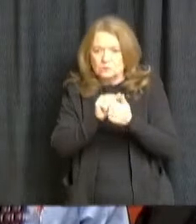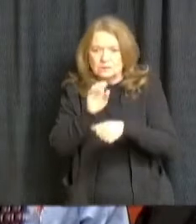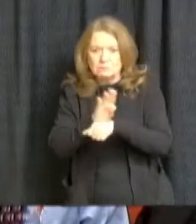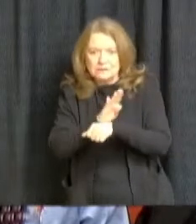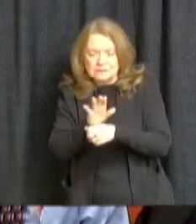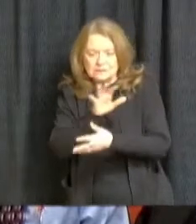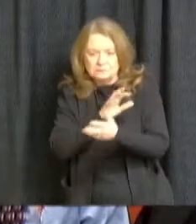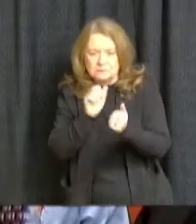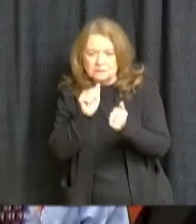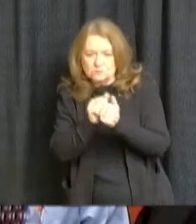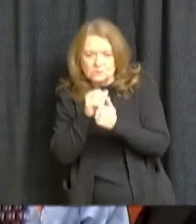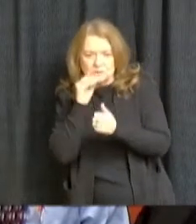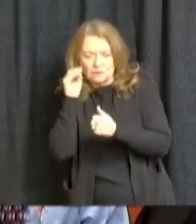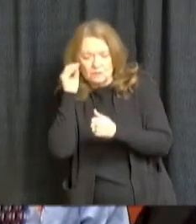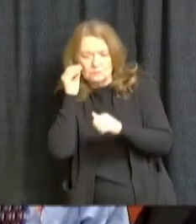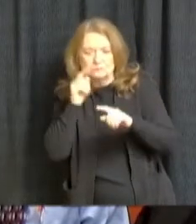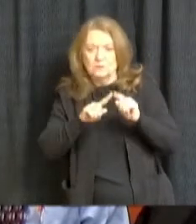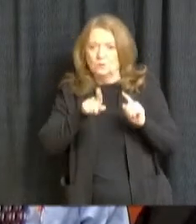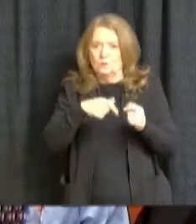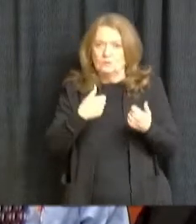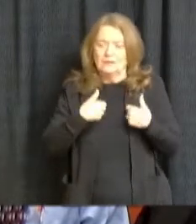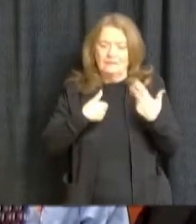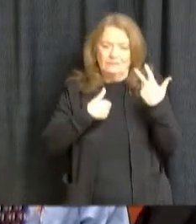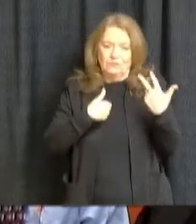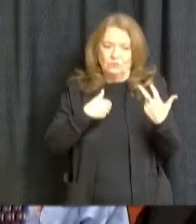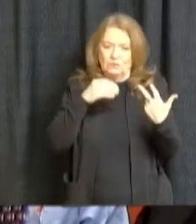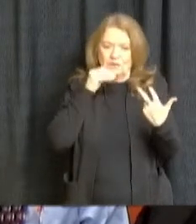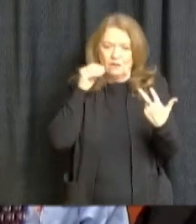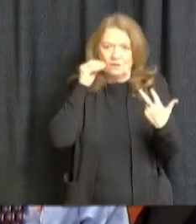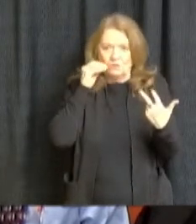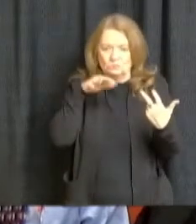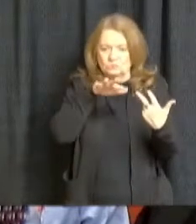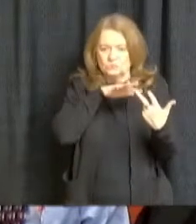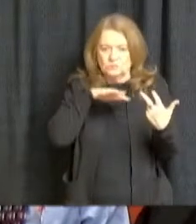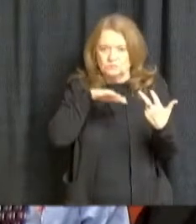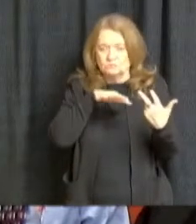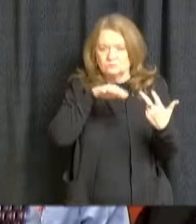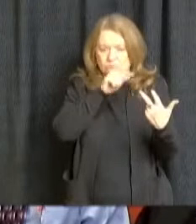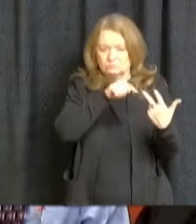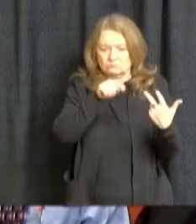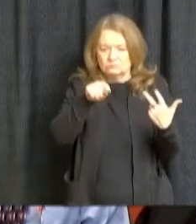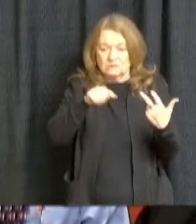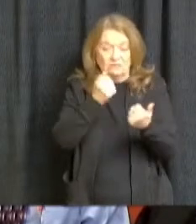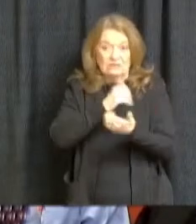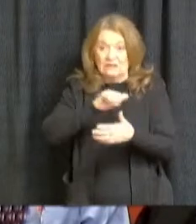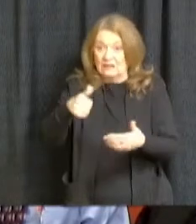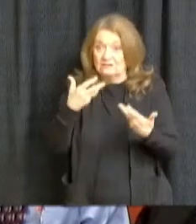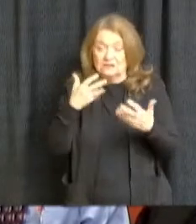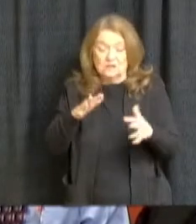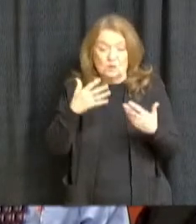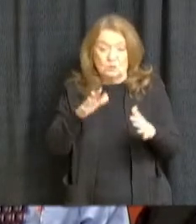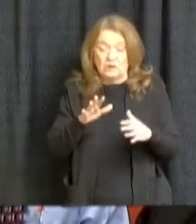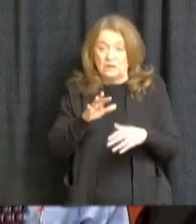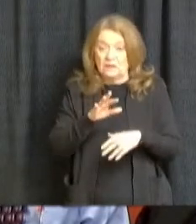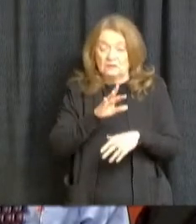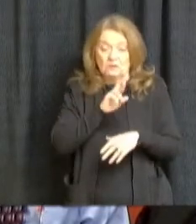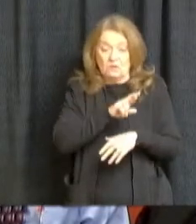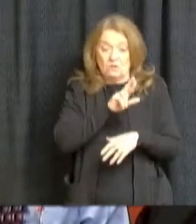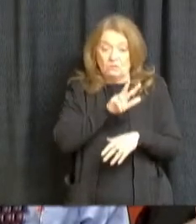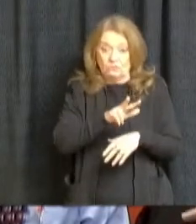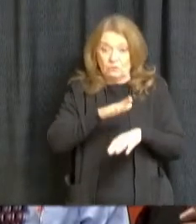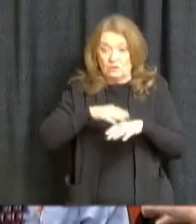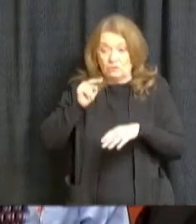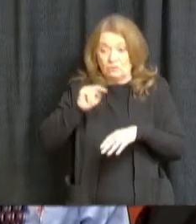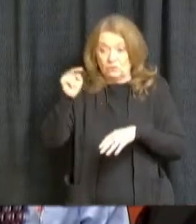mixed with the residential. Well, we only have 3 residential houses looking at us. Everything else is already R2, R3 on the